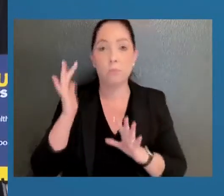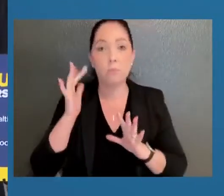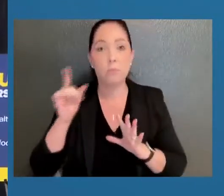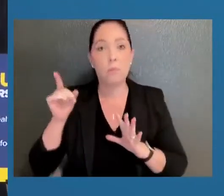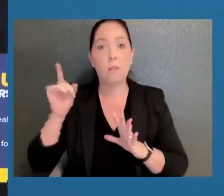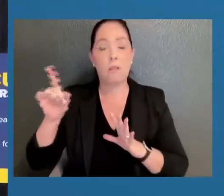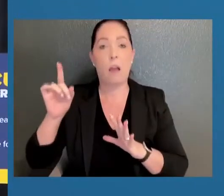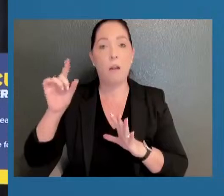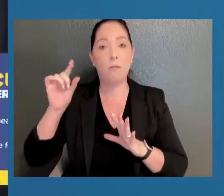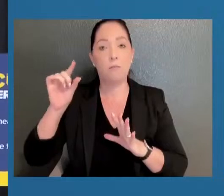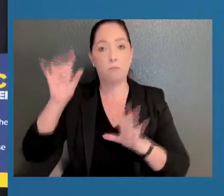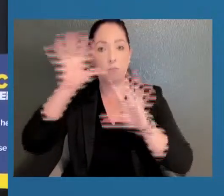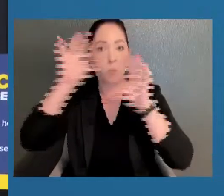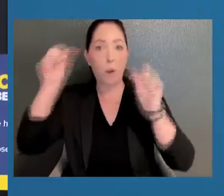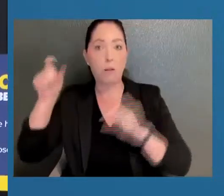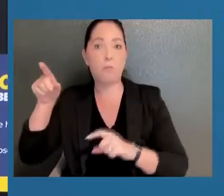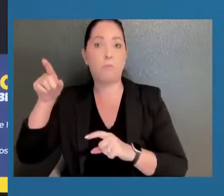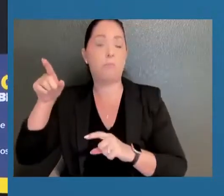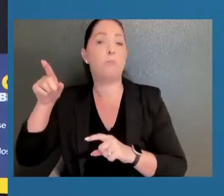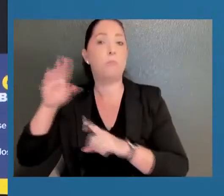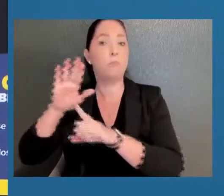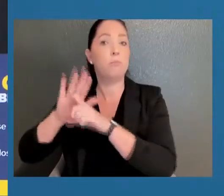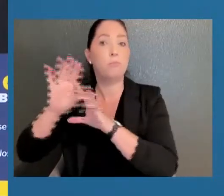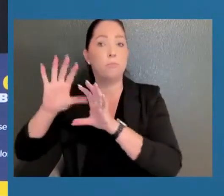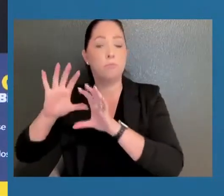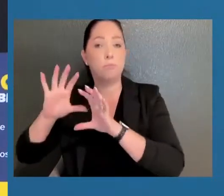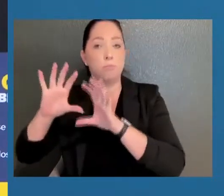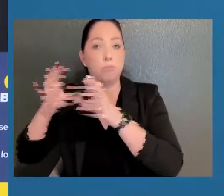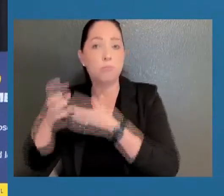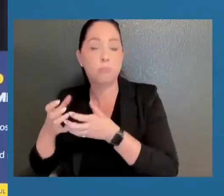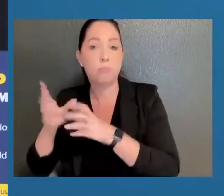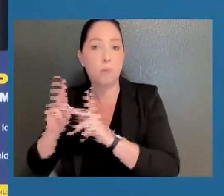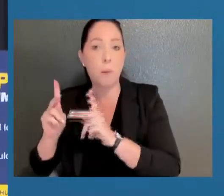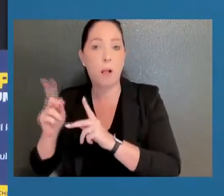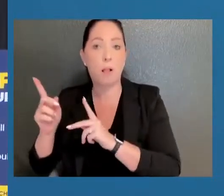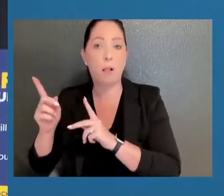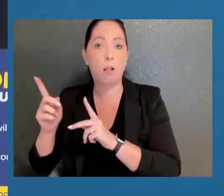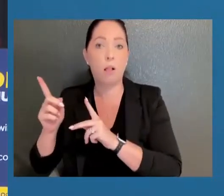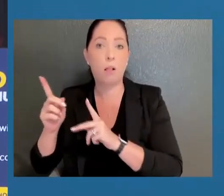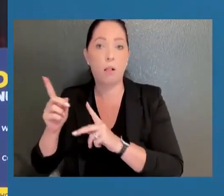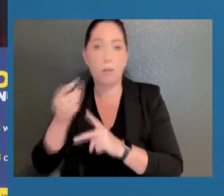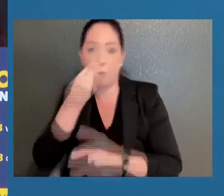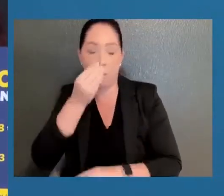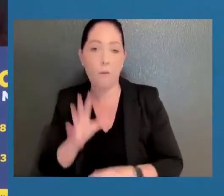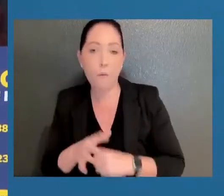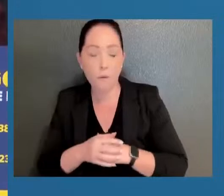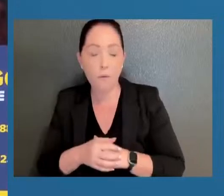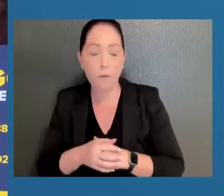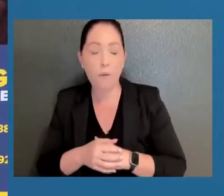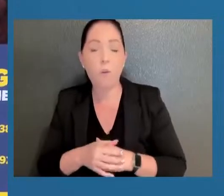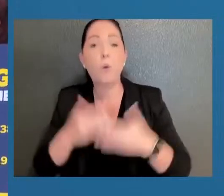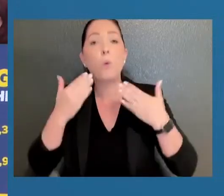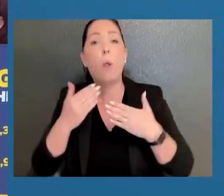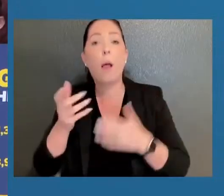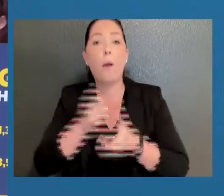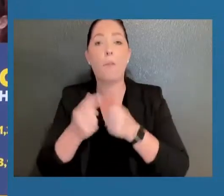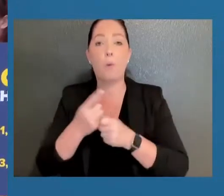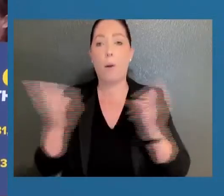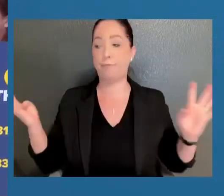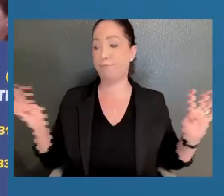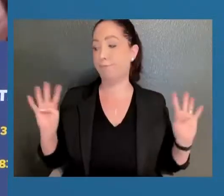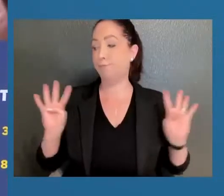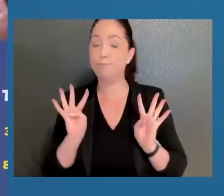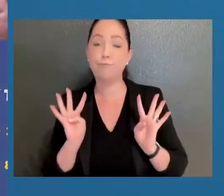and callous. And I want to thank all the people who are standing shoulder to shoulder with me as we strategize, work